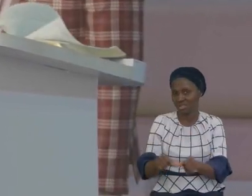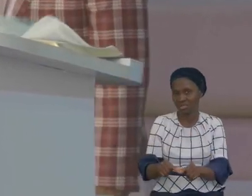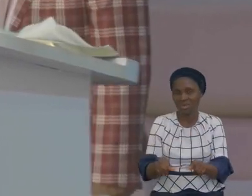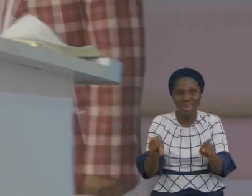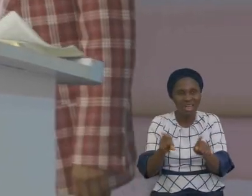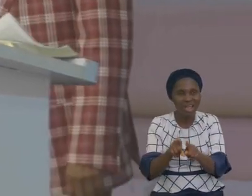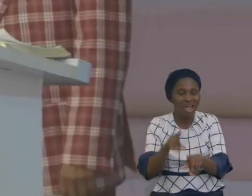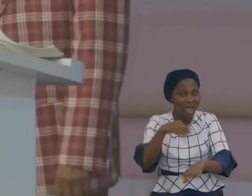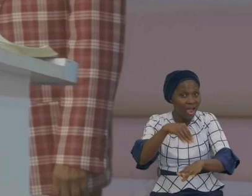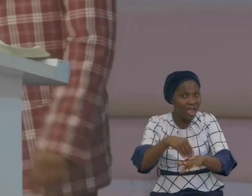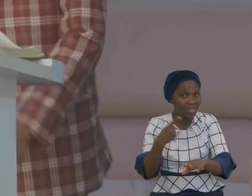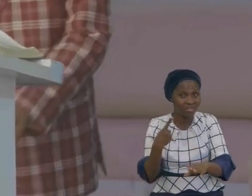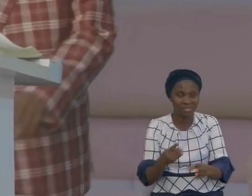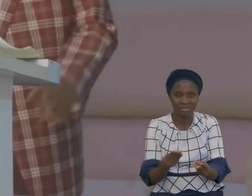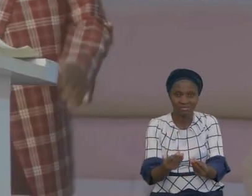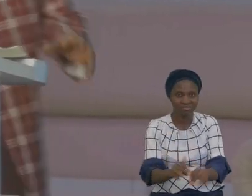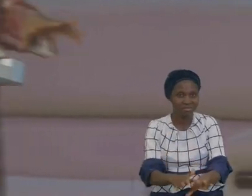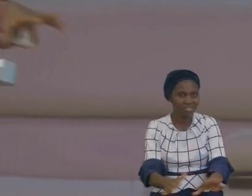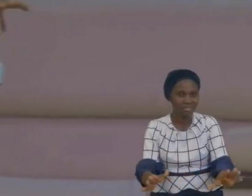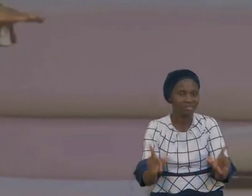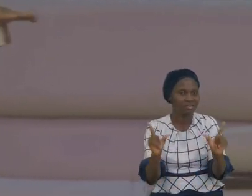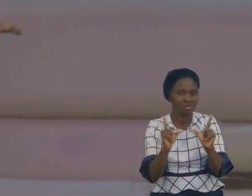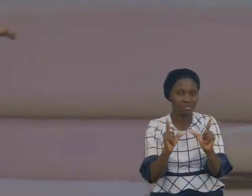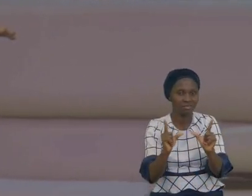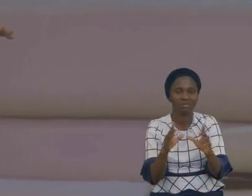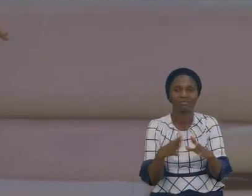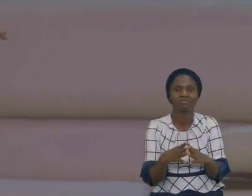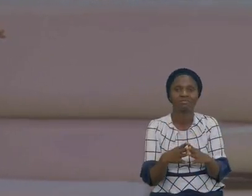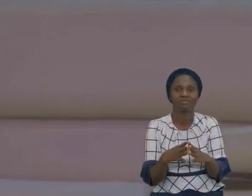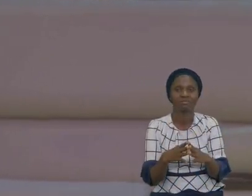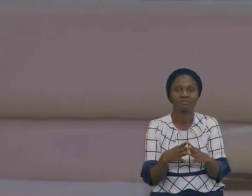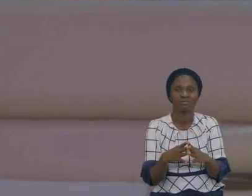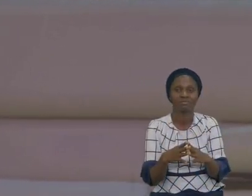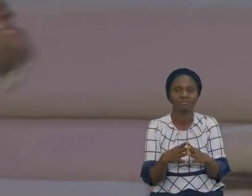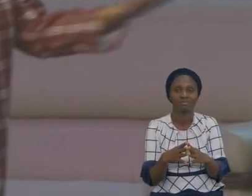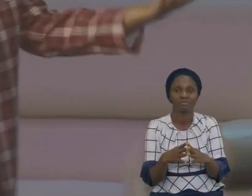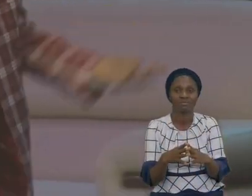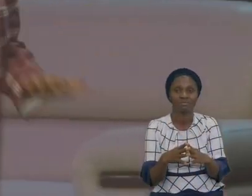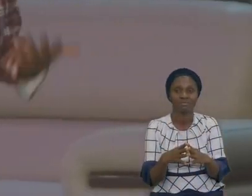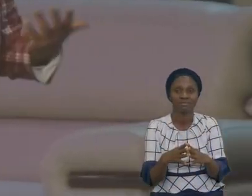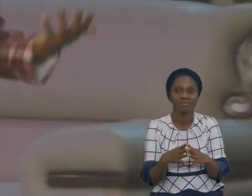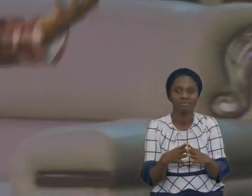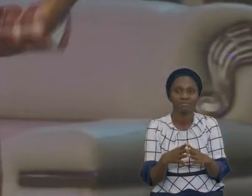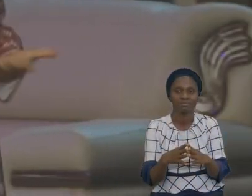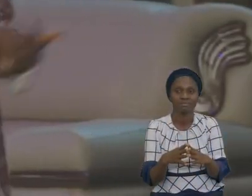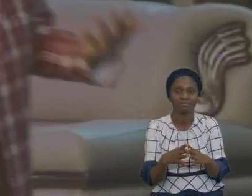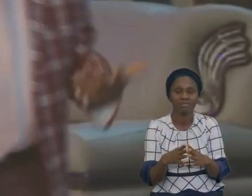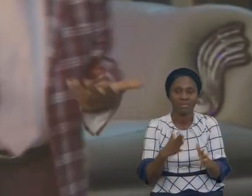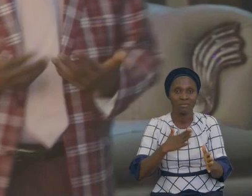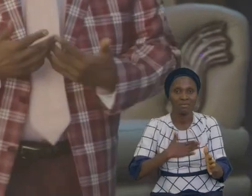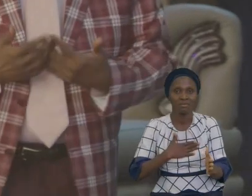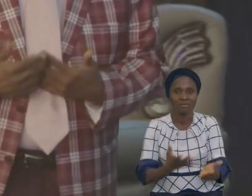A desire, a decision, and then I